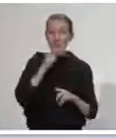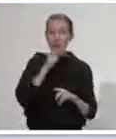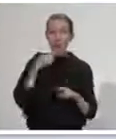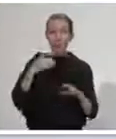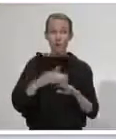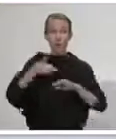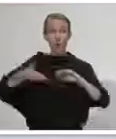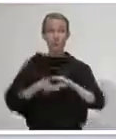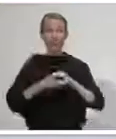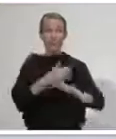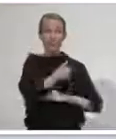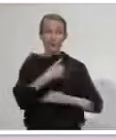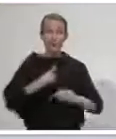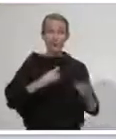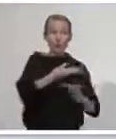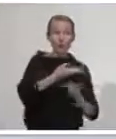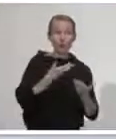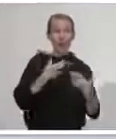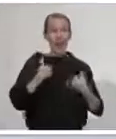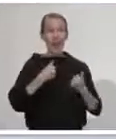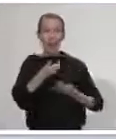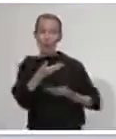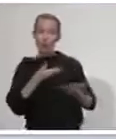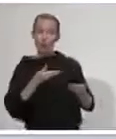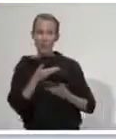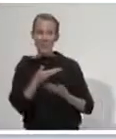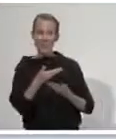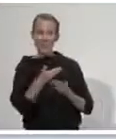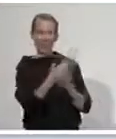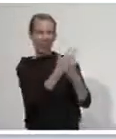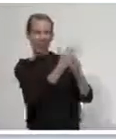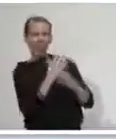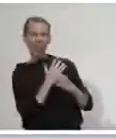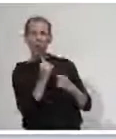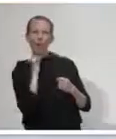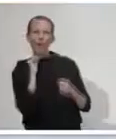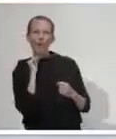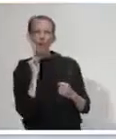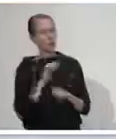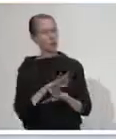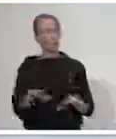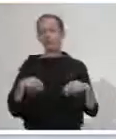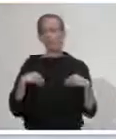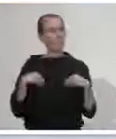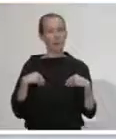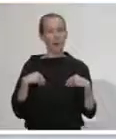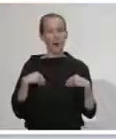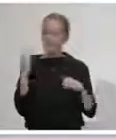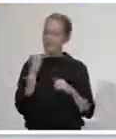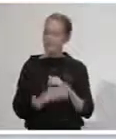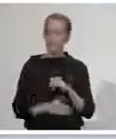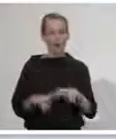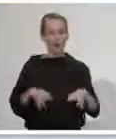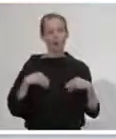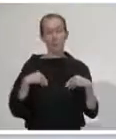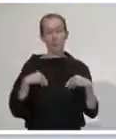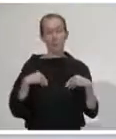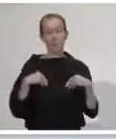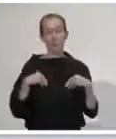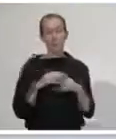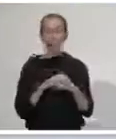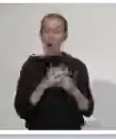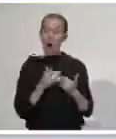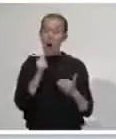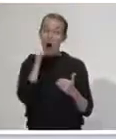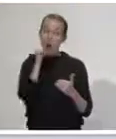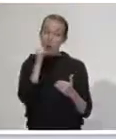are concerns, people need to feel they can freely raise them. I have seen the protocols that are being applied and questions that were raised over